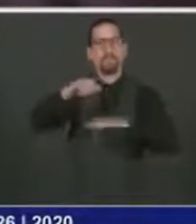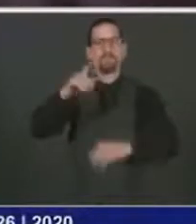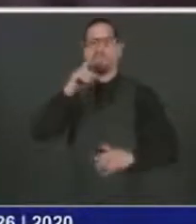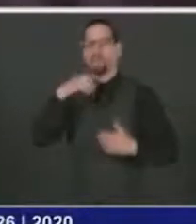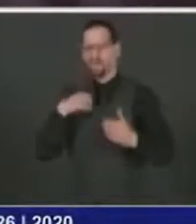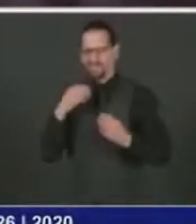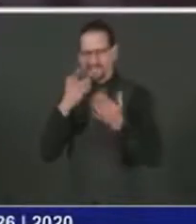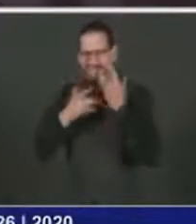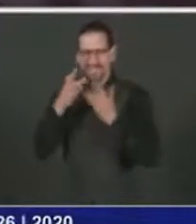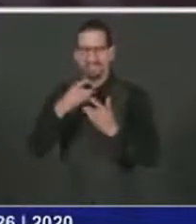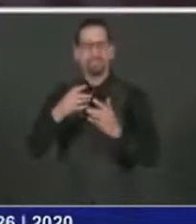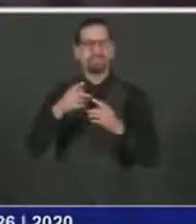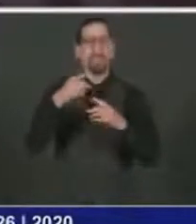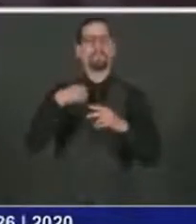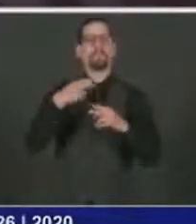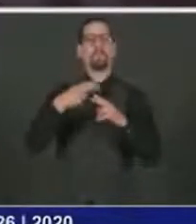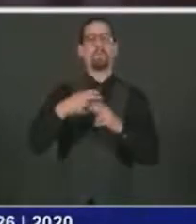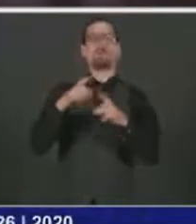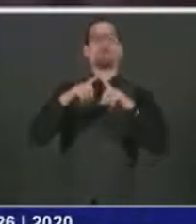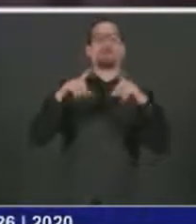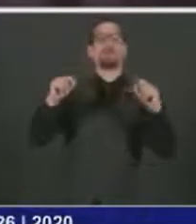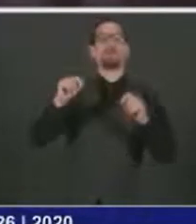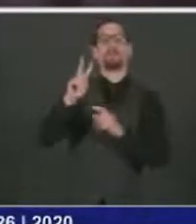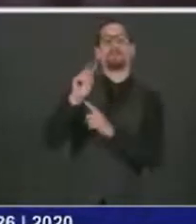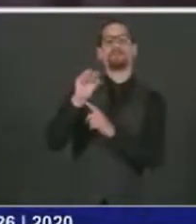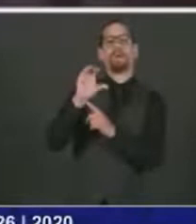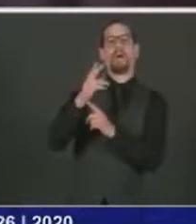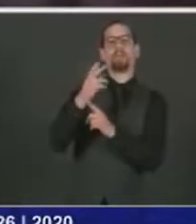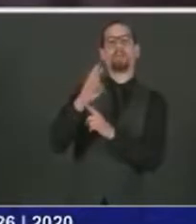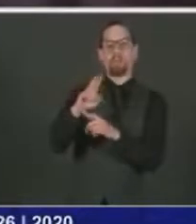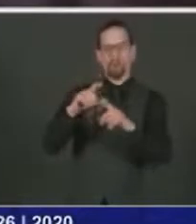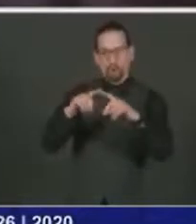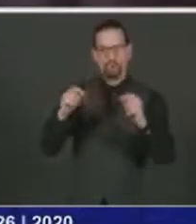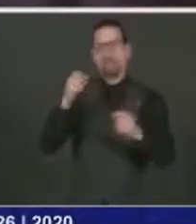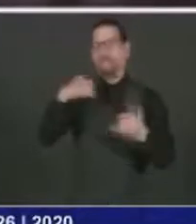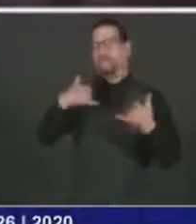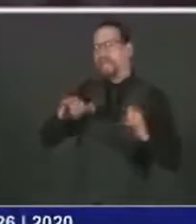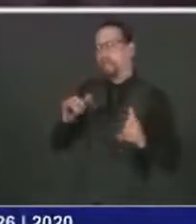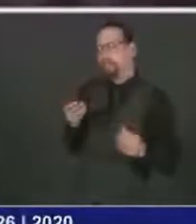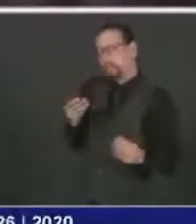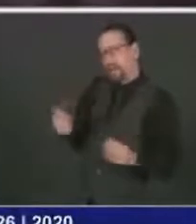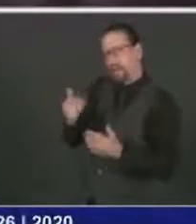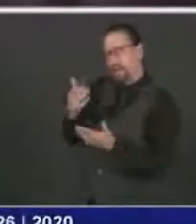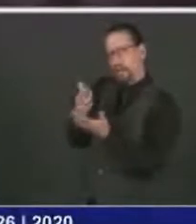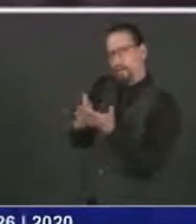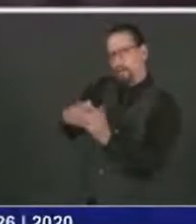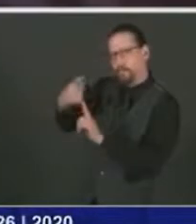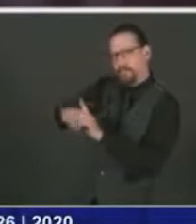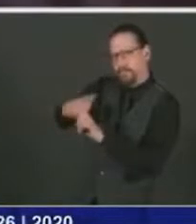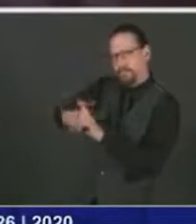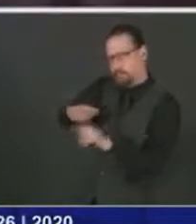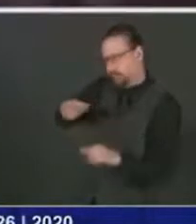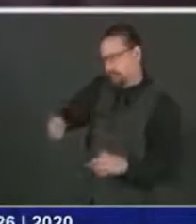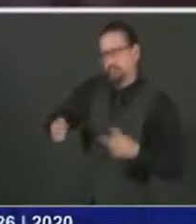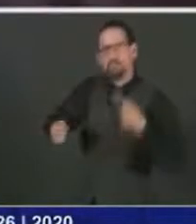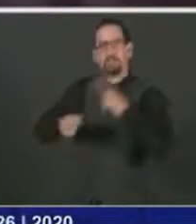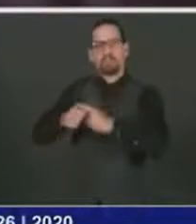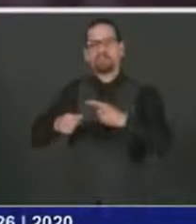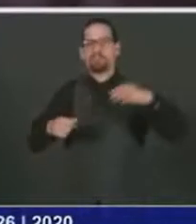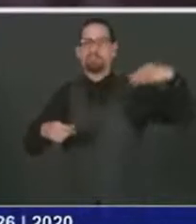and therefore are able to pay rent. And we're incentivizing you. We're giving